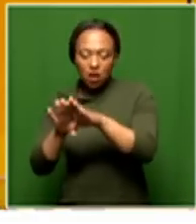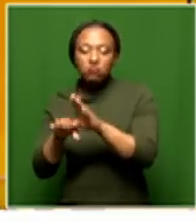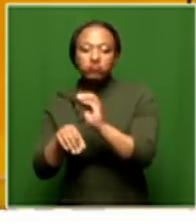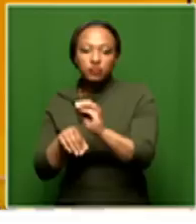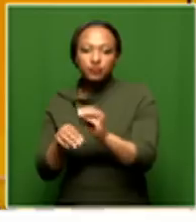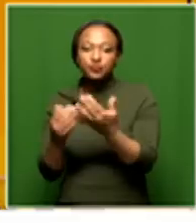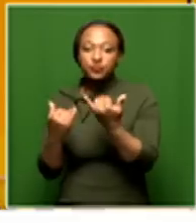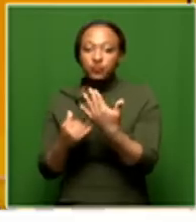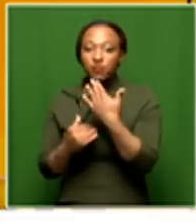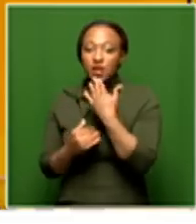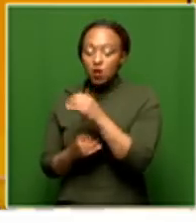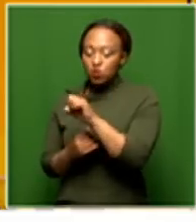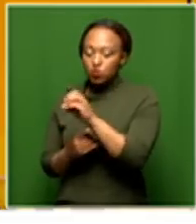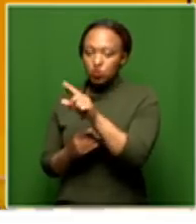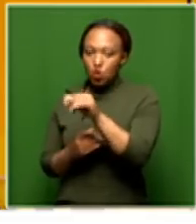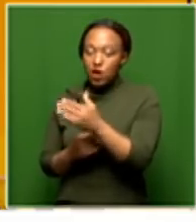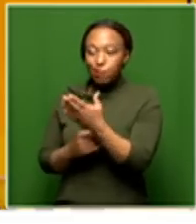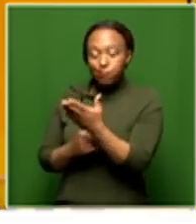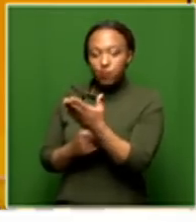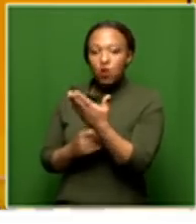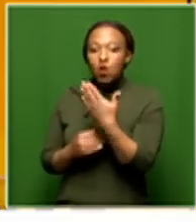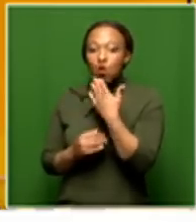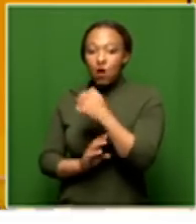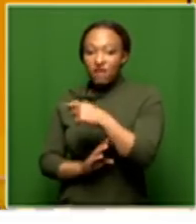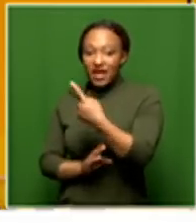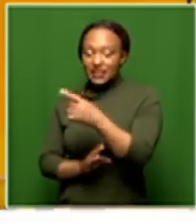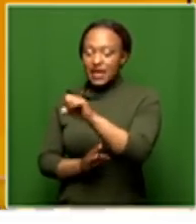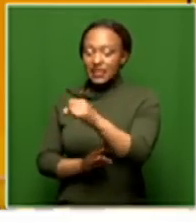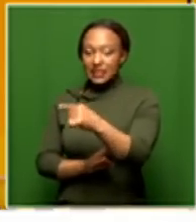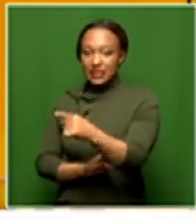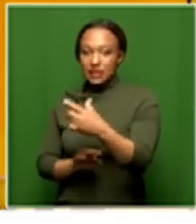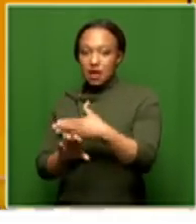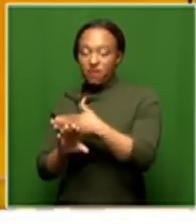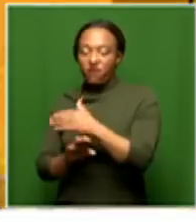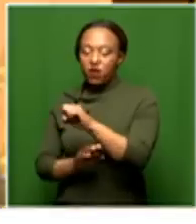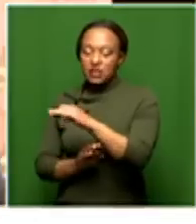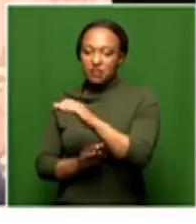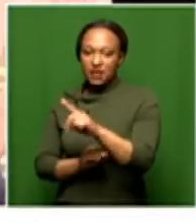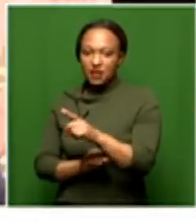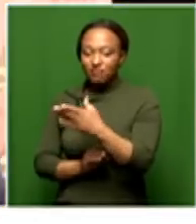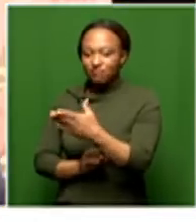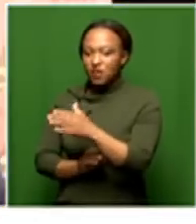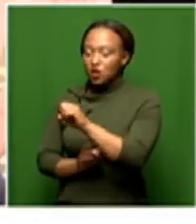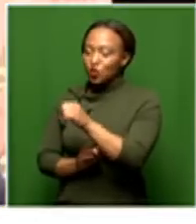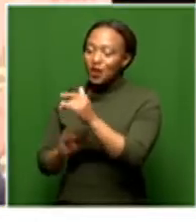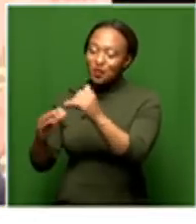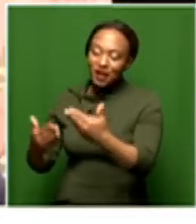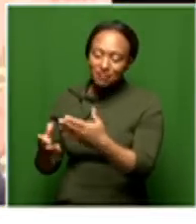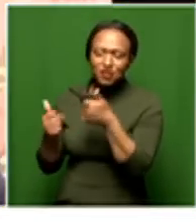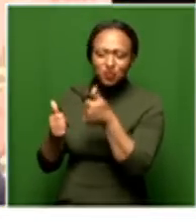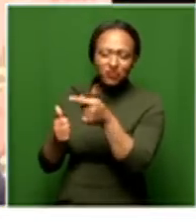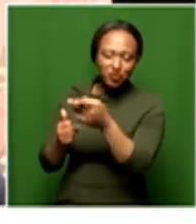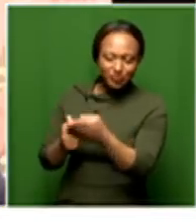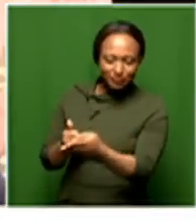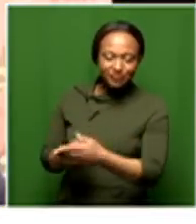Solly Mapaila, who is the first Deputy Secretary of the South African Communist Party. Solly, welcome. Good to have you with